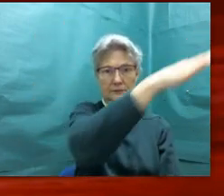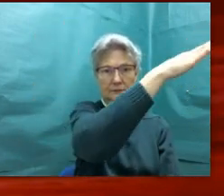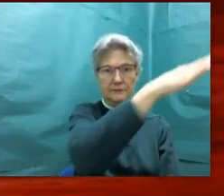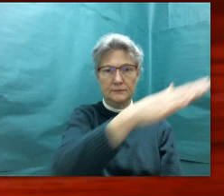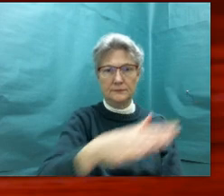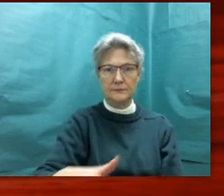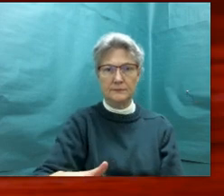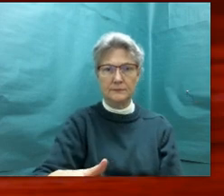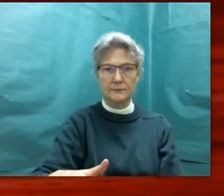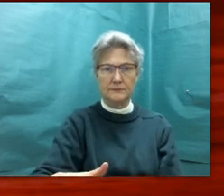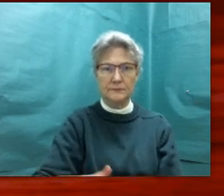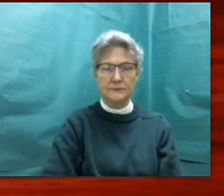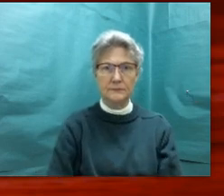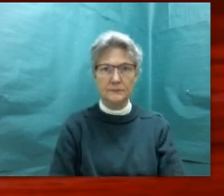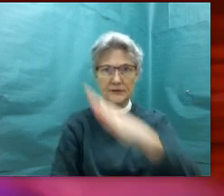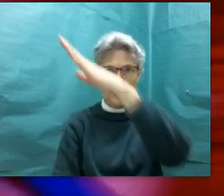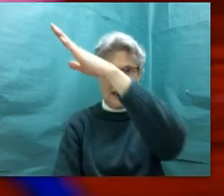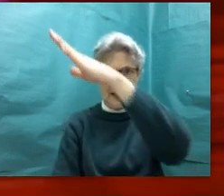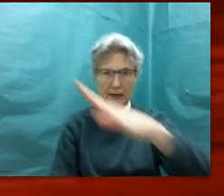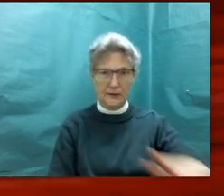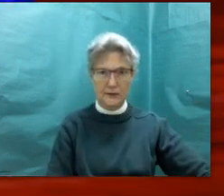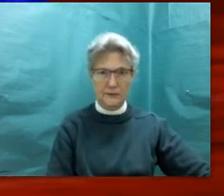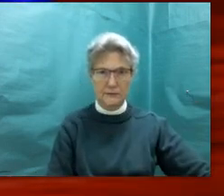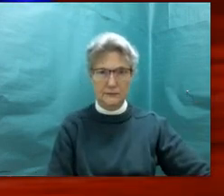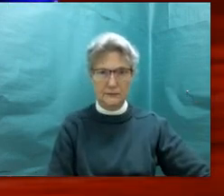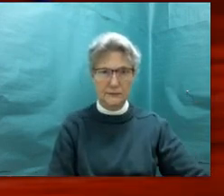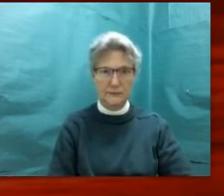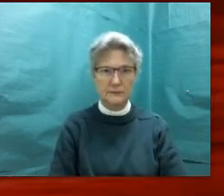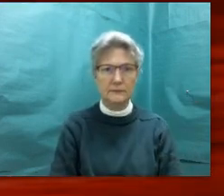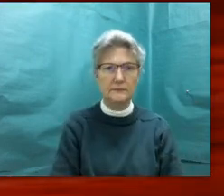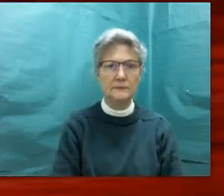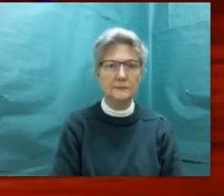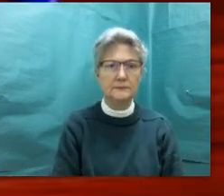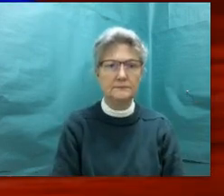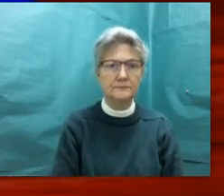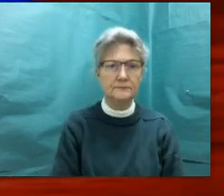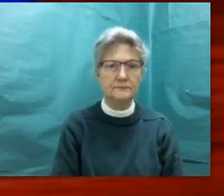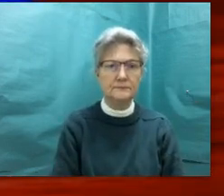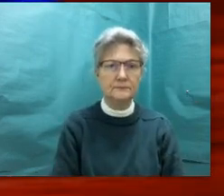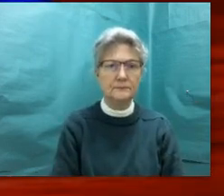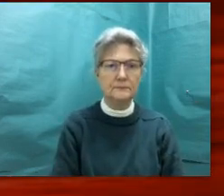And diagonal is like this.